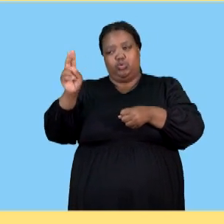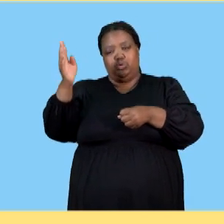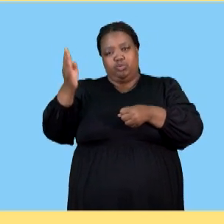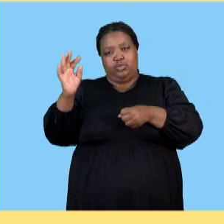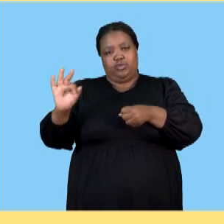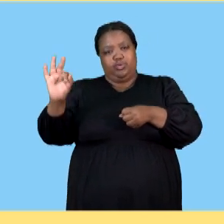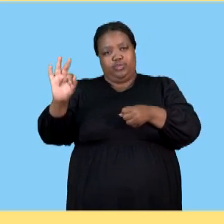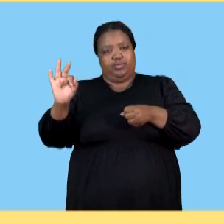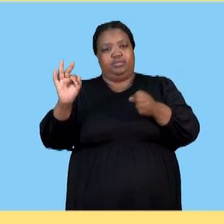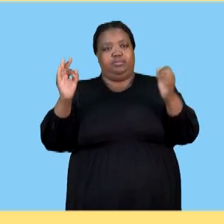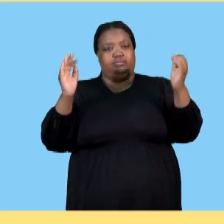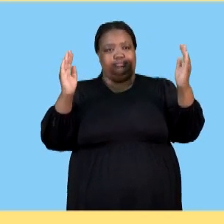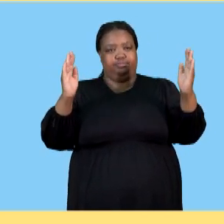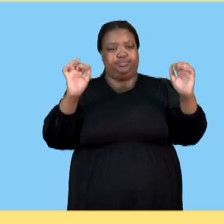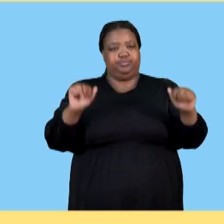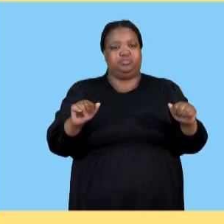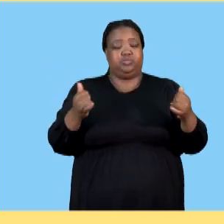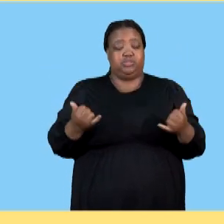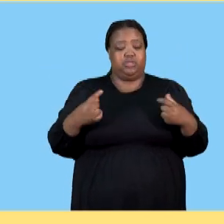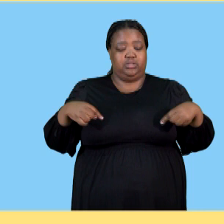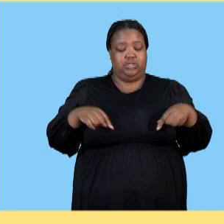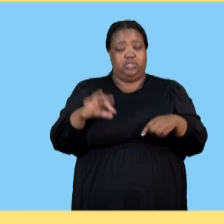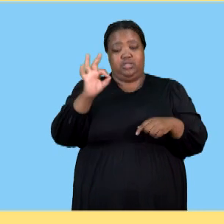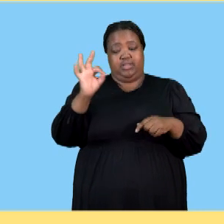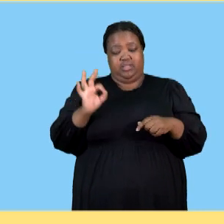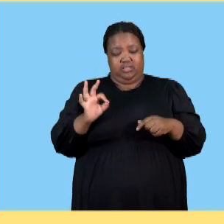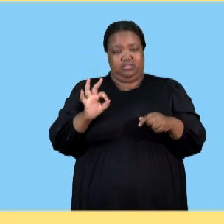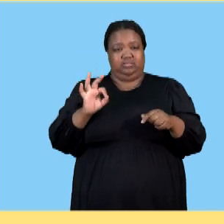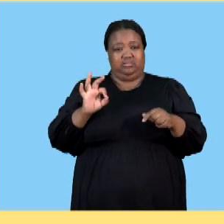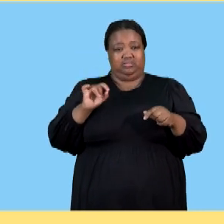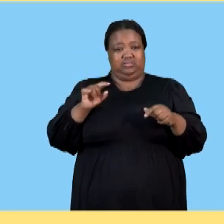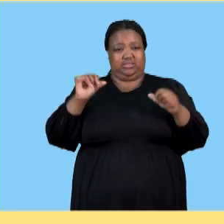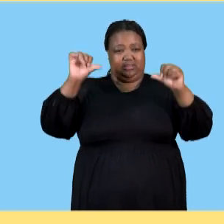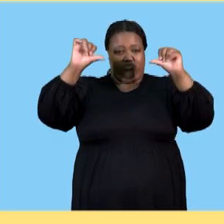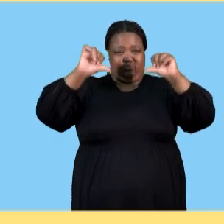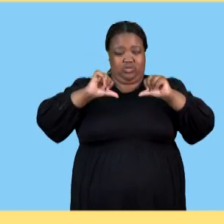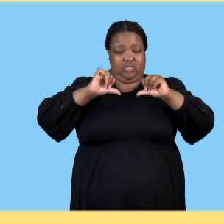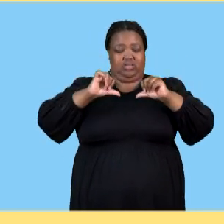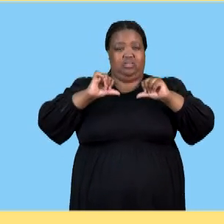2023. And we want to calculate the percentage return on owner's equity.